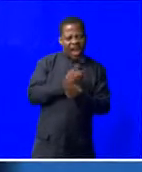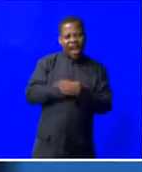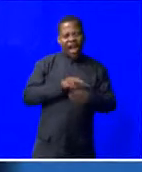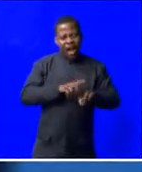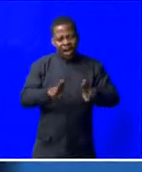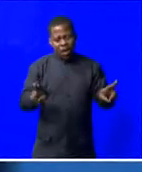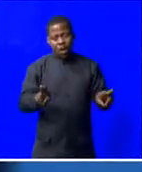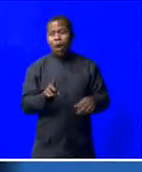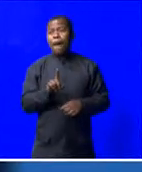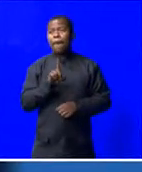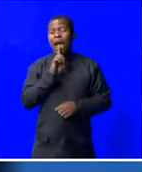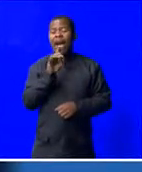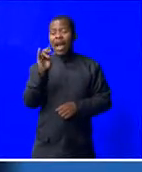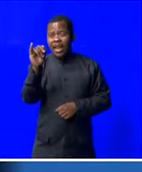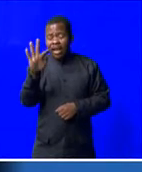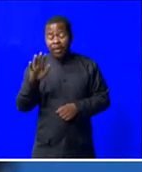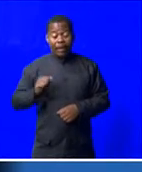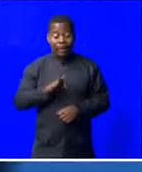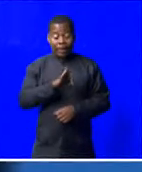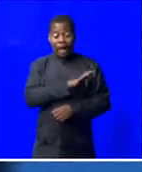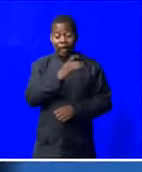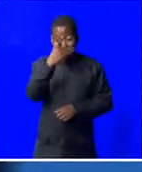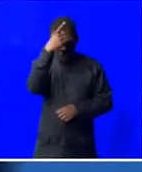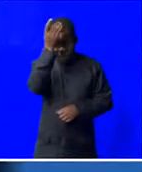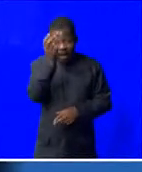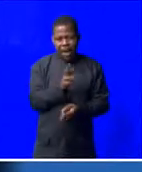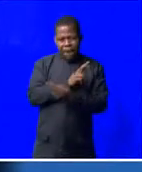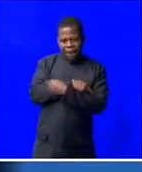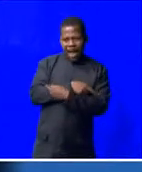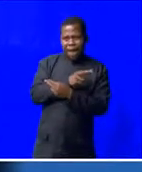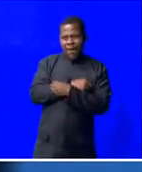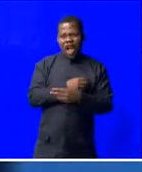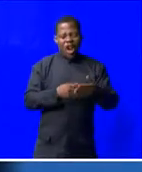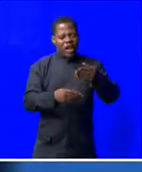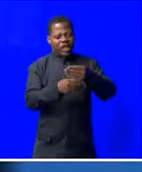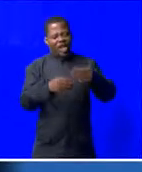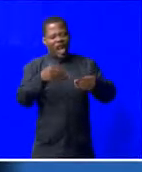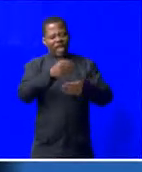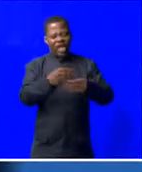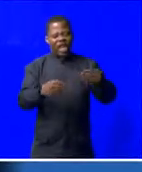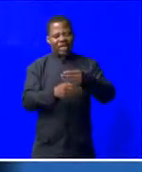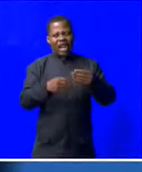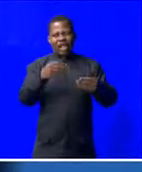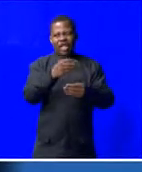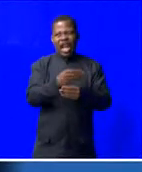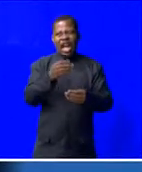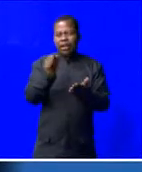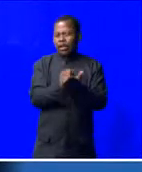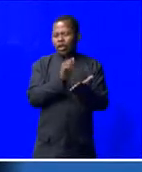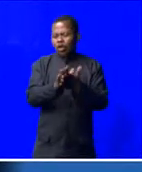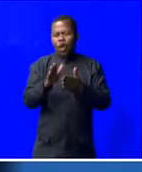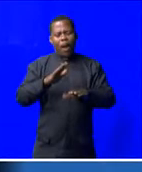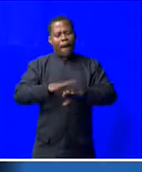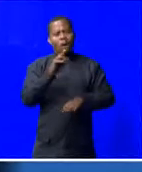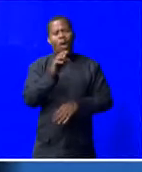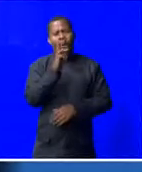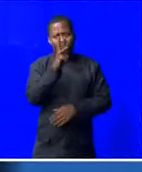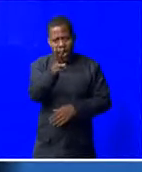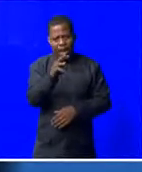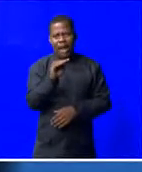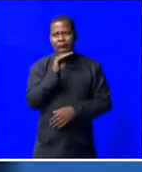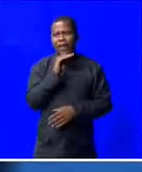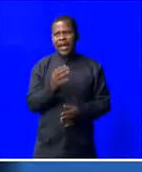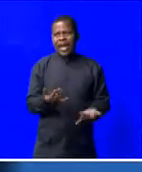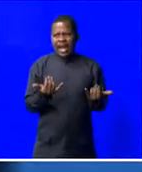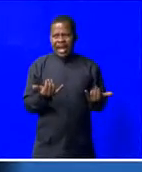government is tau limata kakhulu lama social structures so the lendlela loko sesihambile naso vele nemkapanga kwami vele